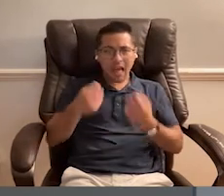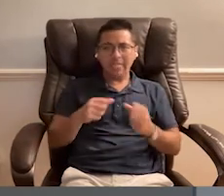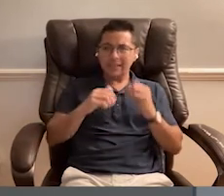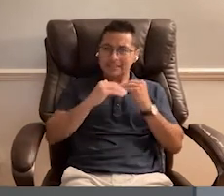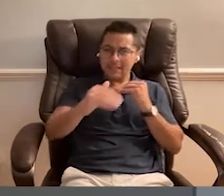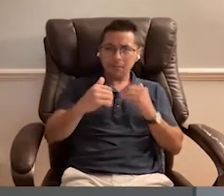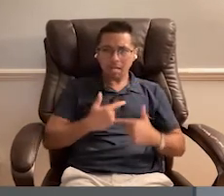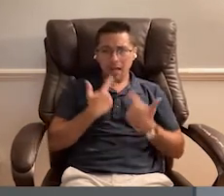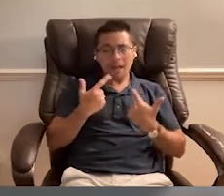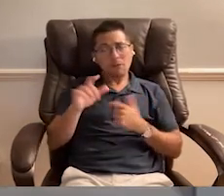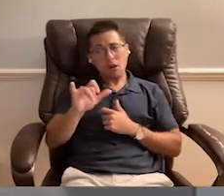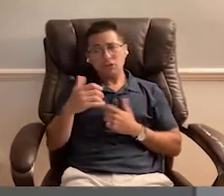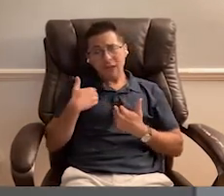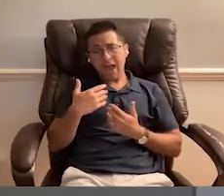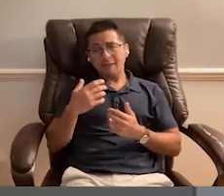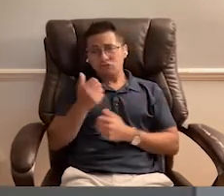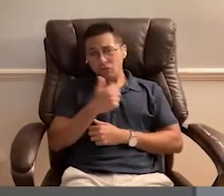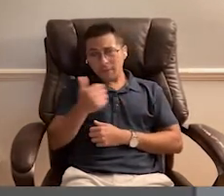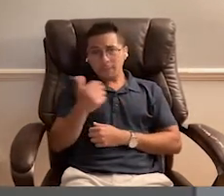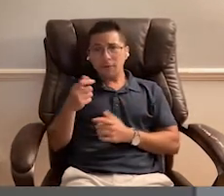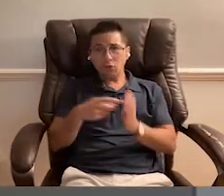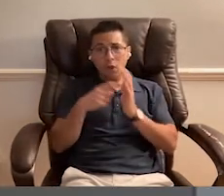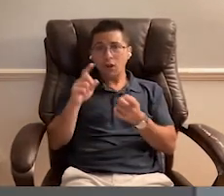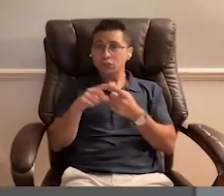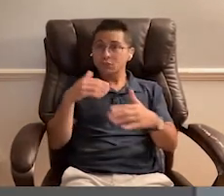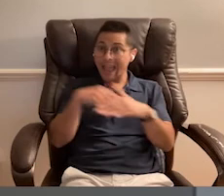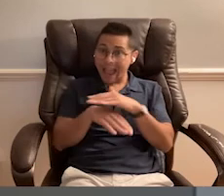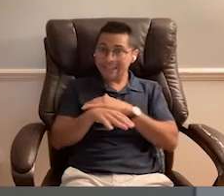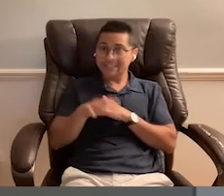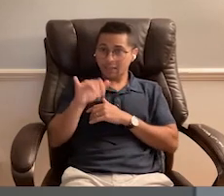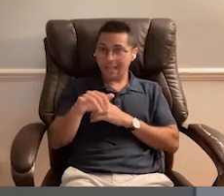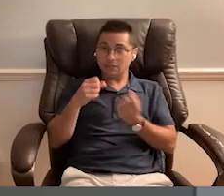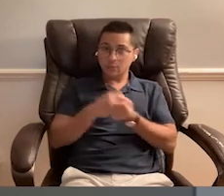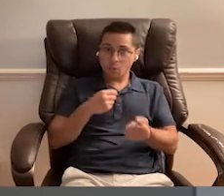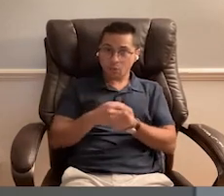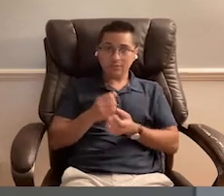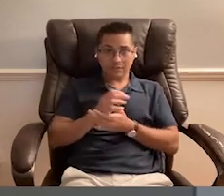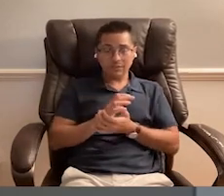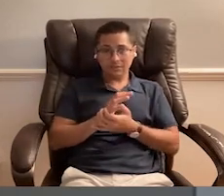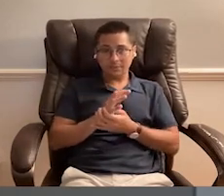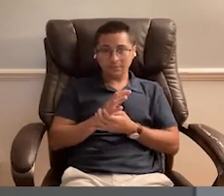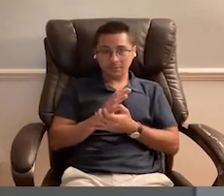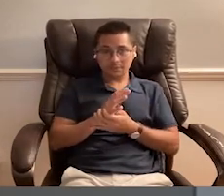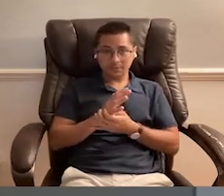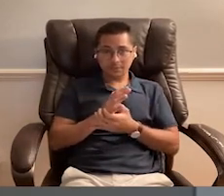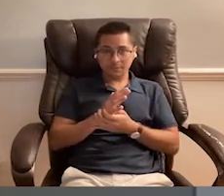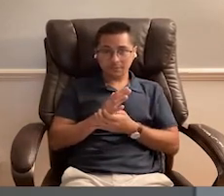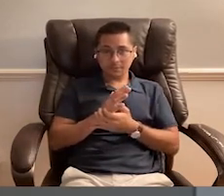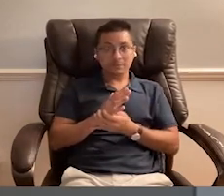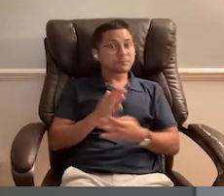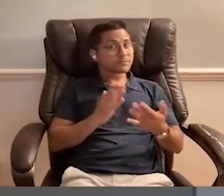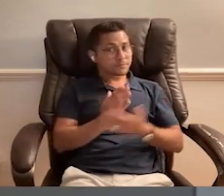they need to live a healthy and stable life. And we also want them to have the transportation required to access their needed support and